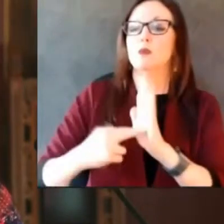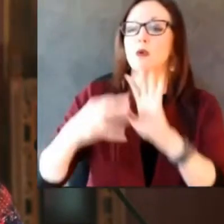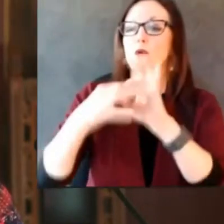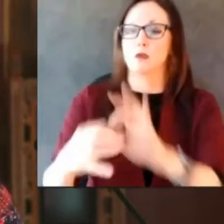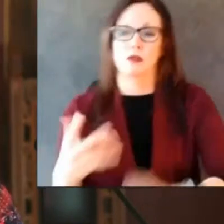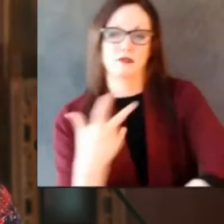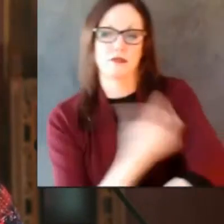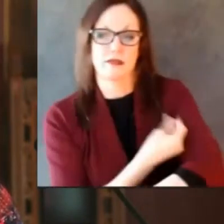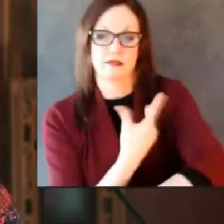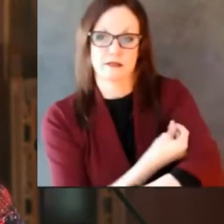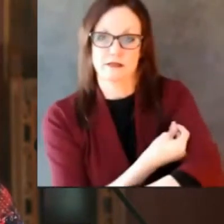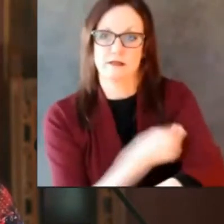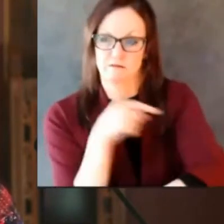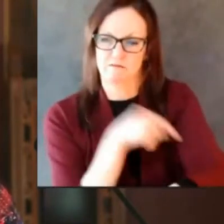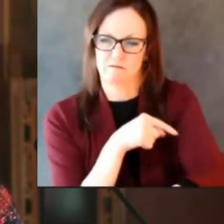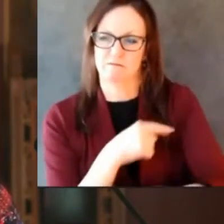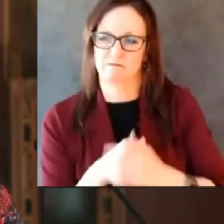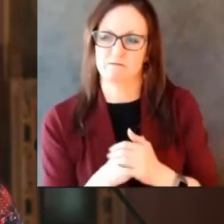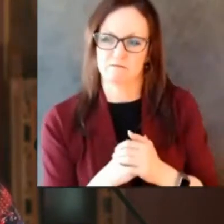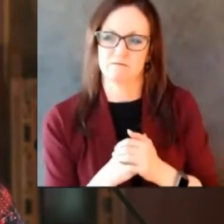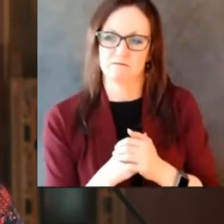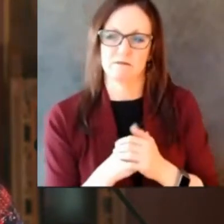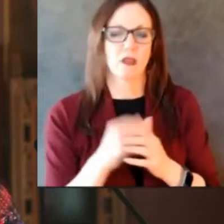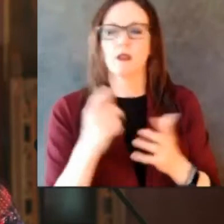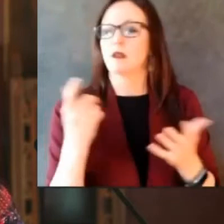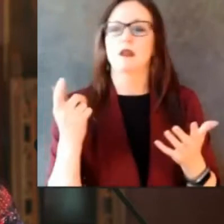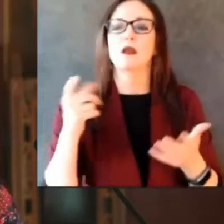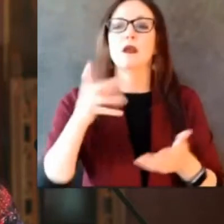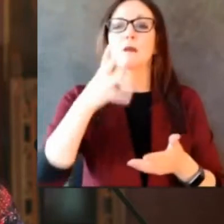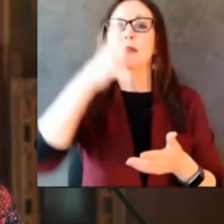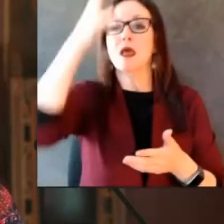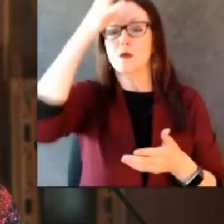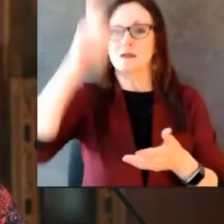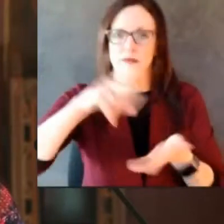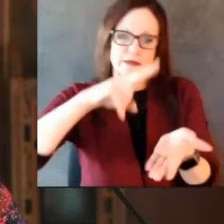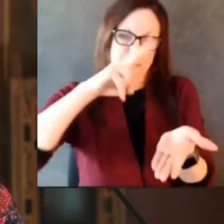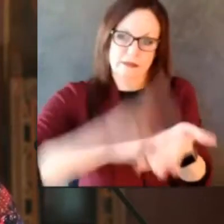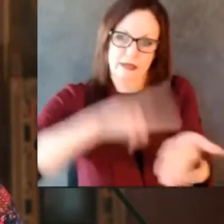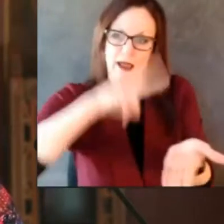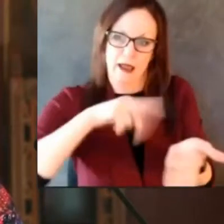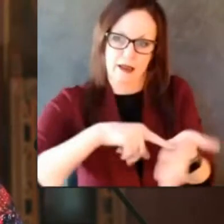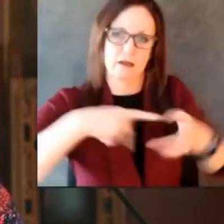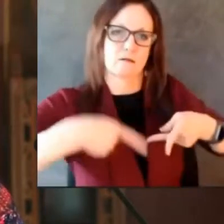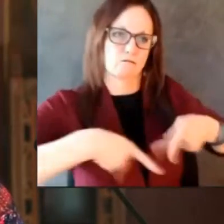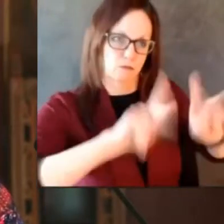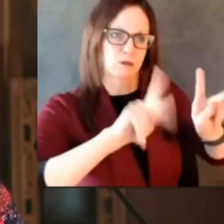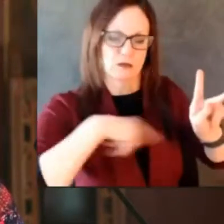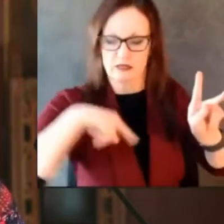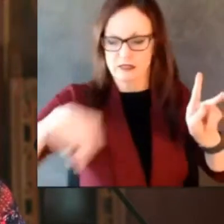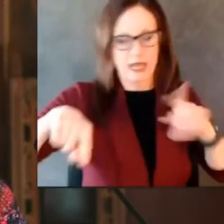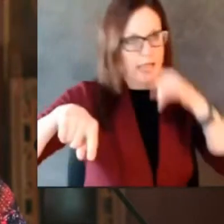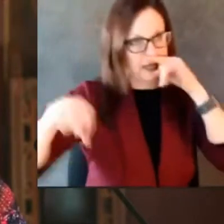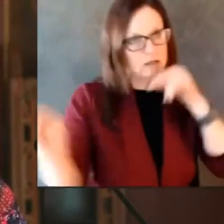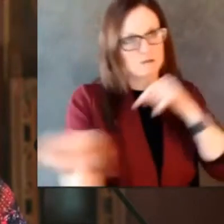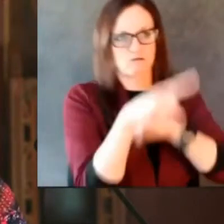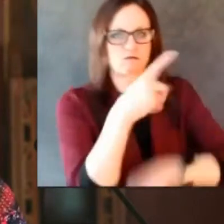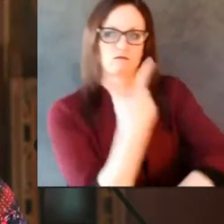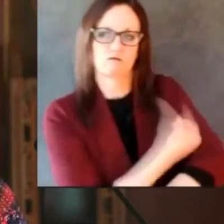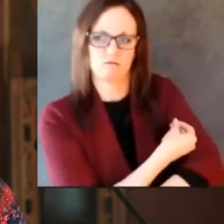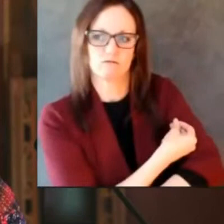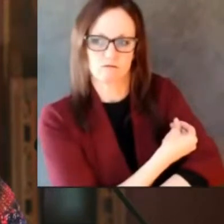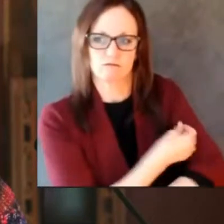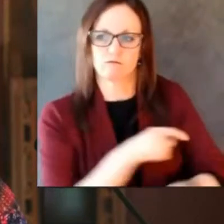your vaccinations, your child's pediatrician is a great source of information if you have any questions or